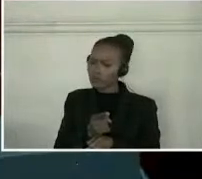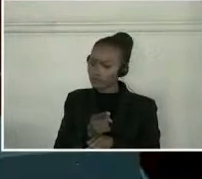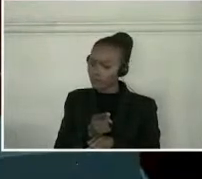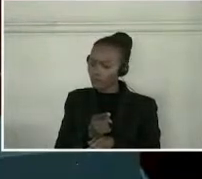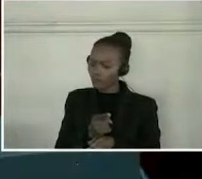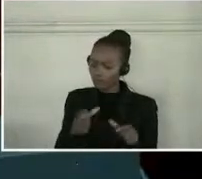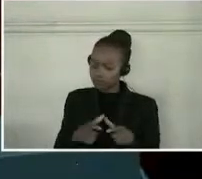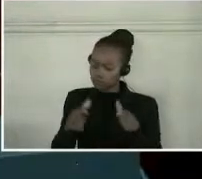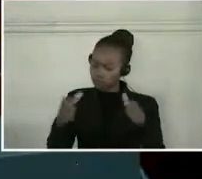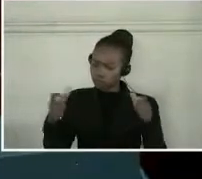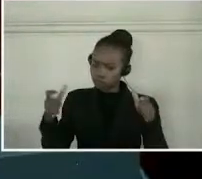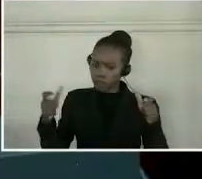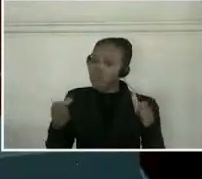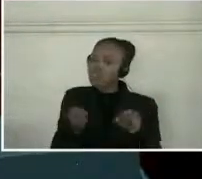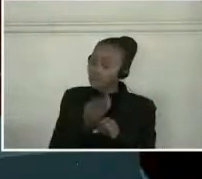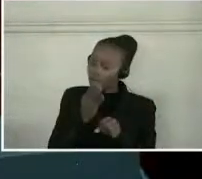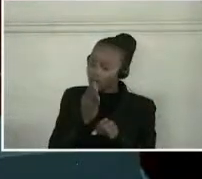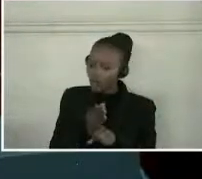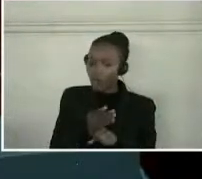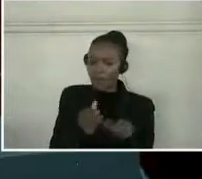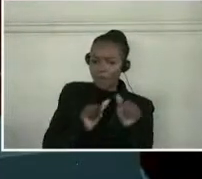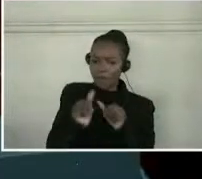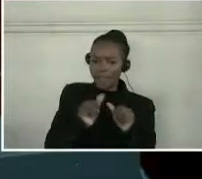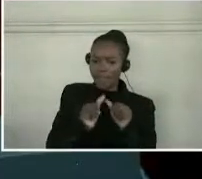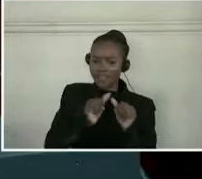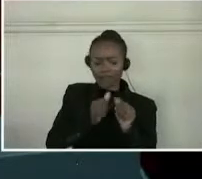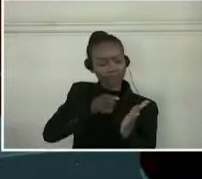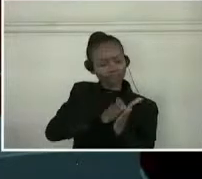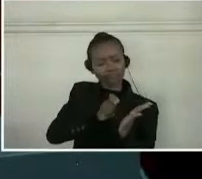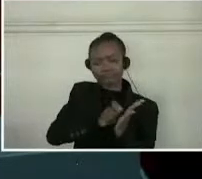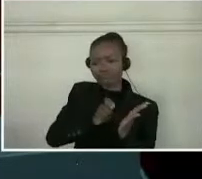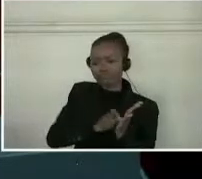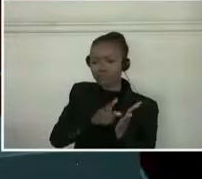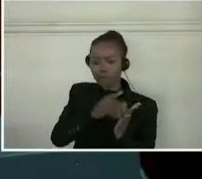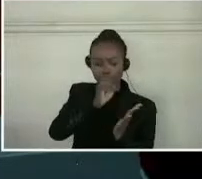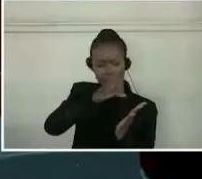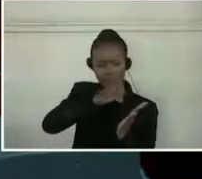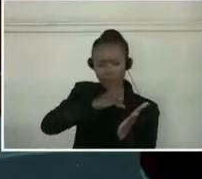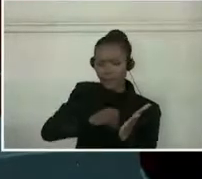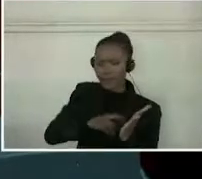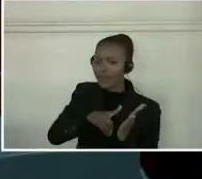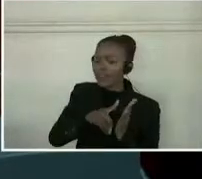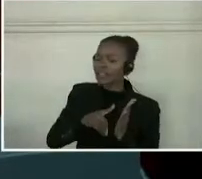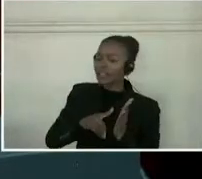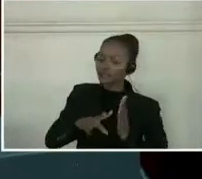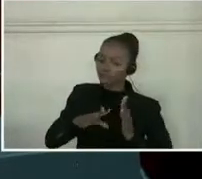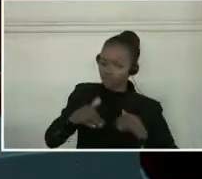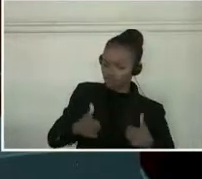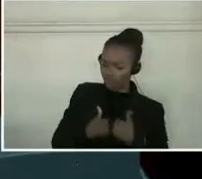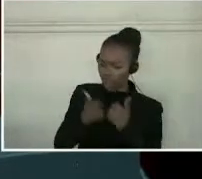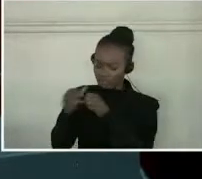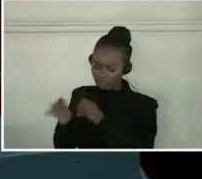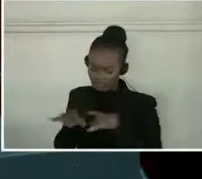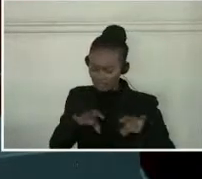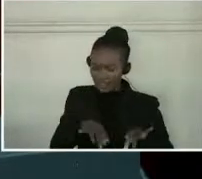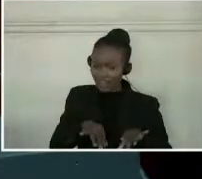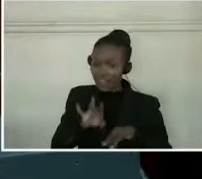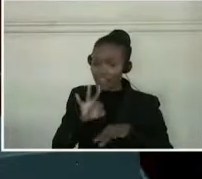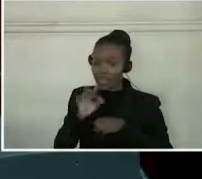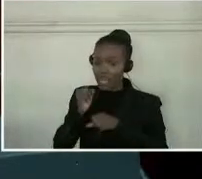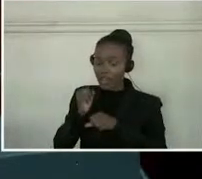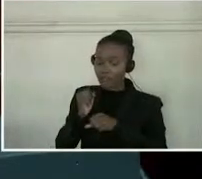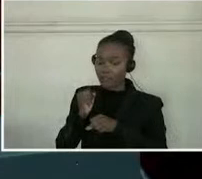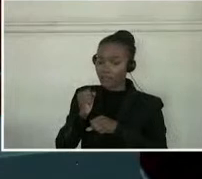to better document the structures and archivements of the past three decades while the